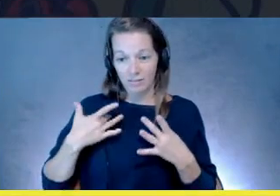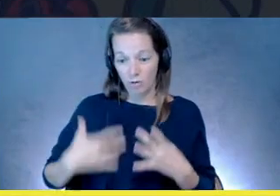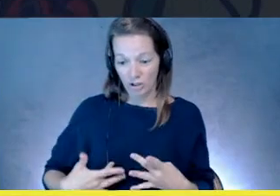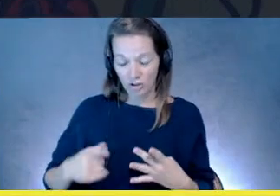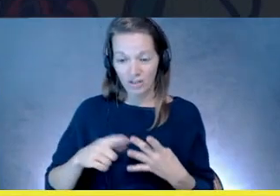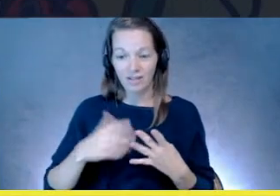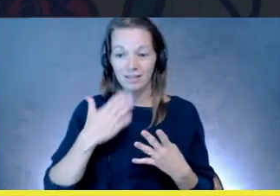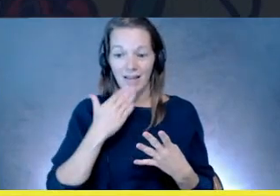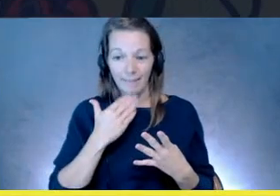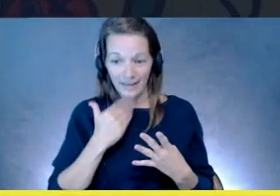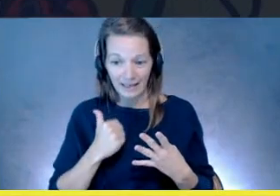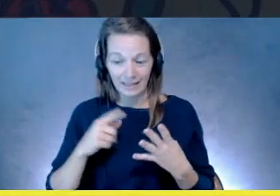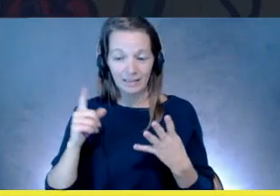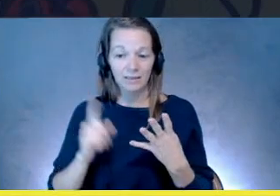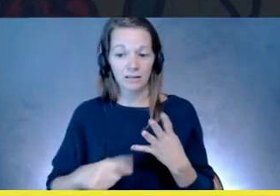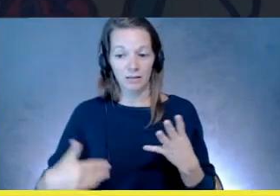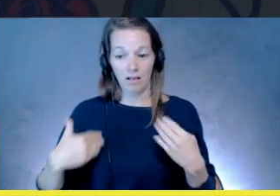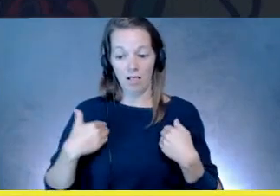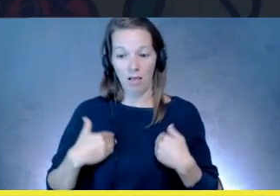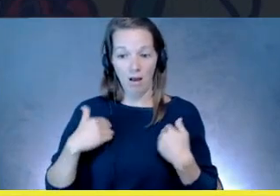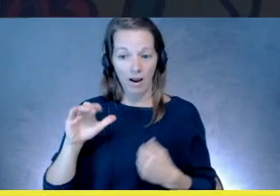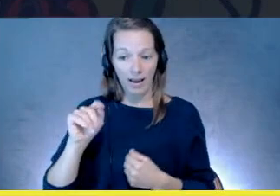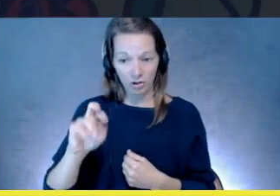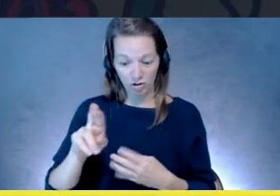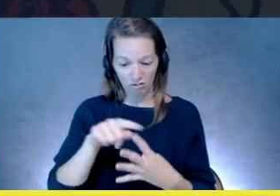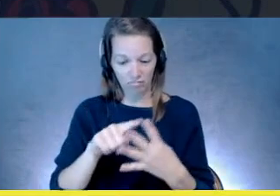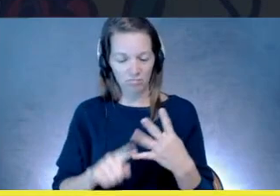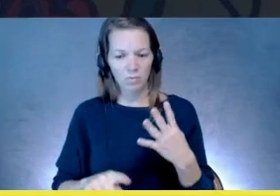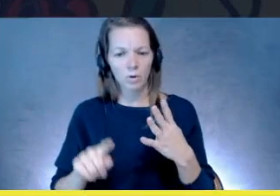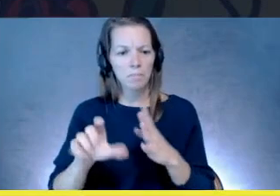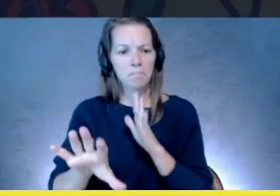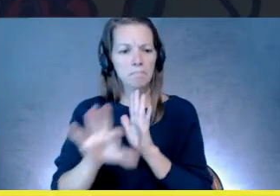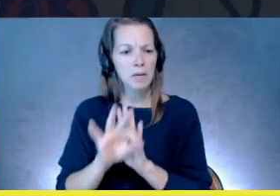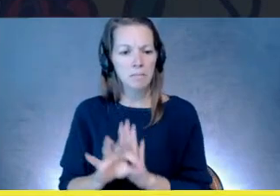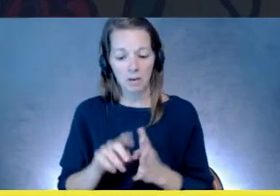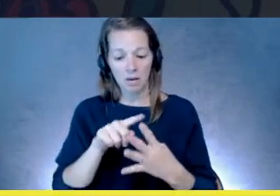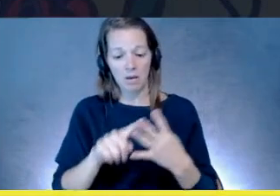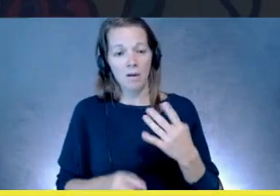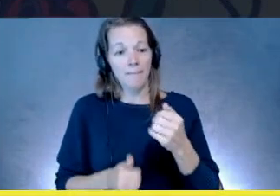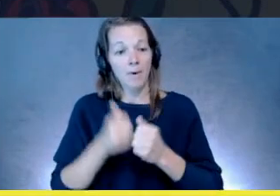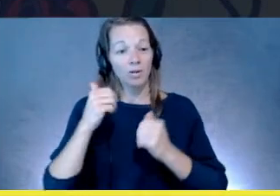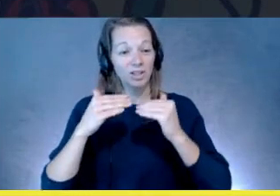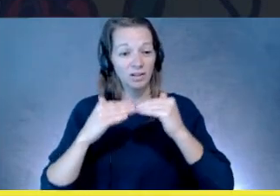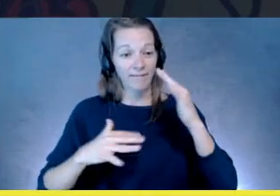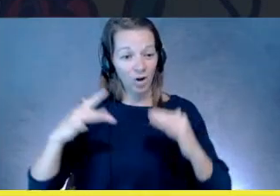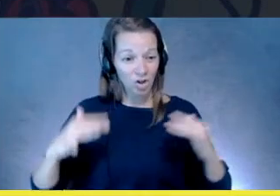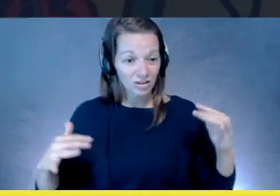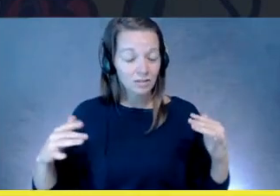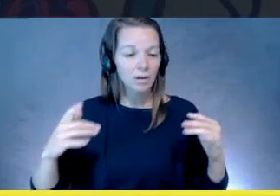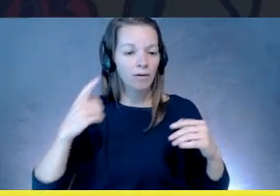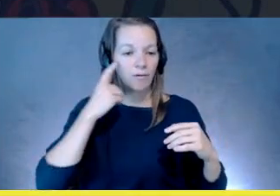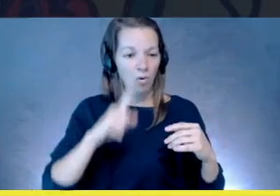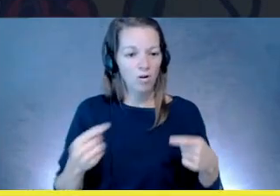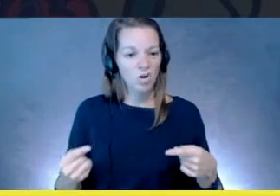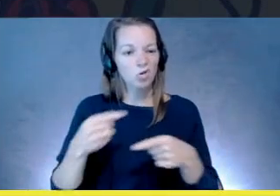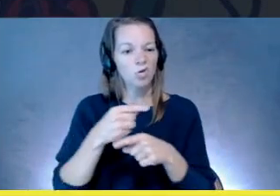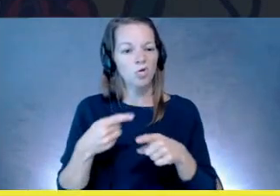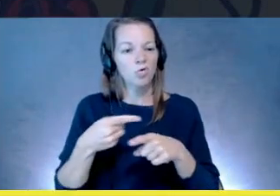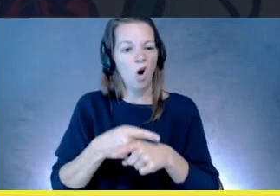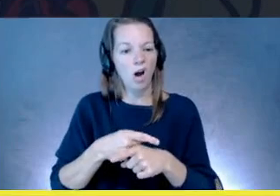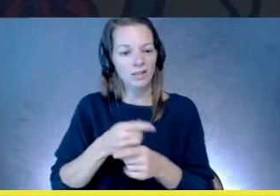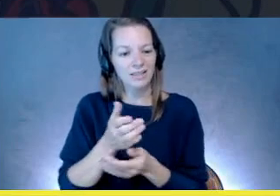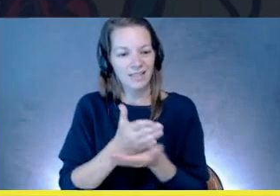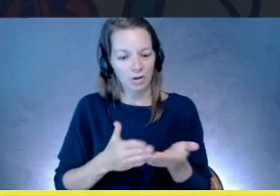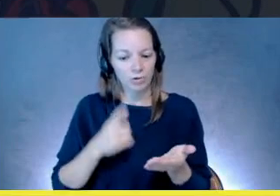we selected these so that we could have what we felt to be the most diverse cross-section of eligibility criteria to evaluate.